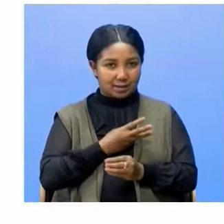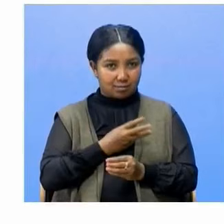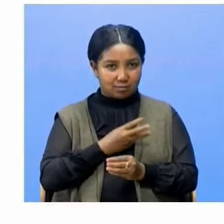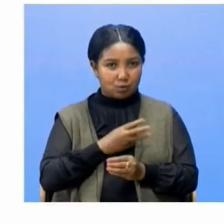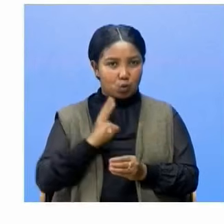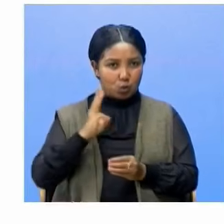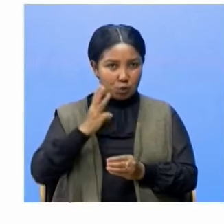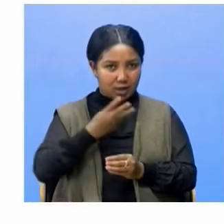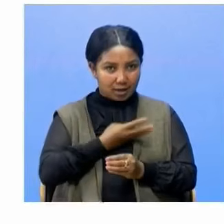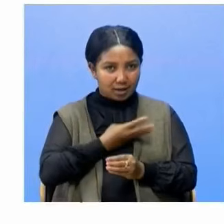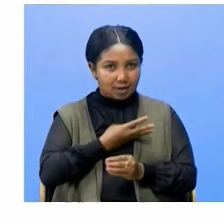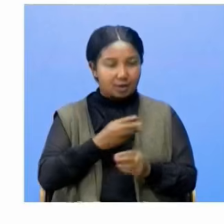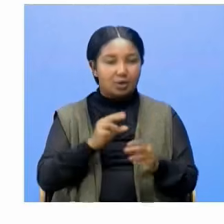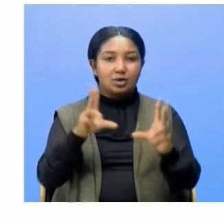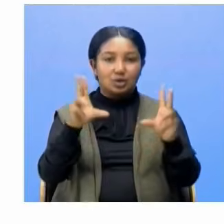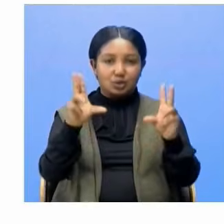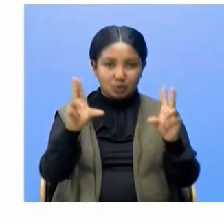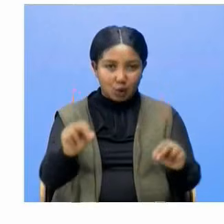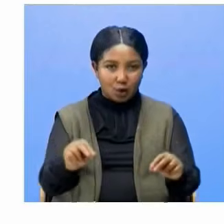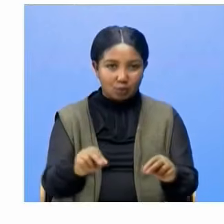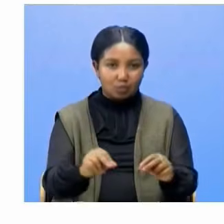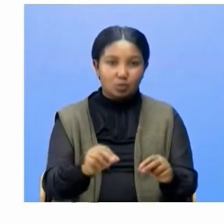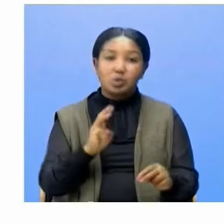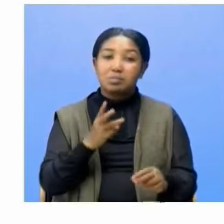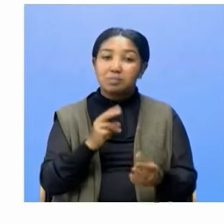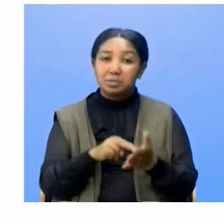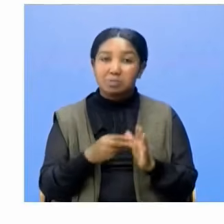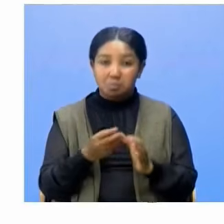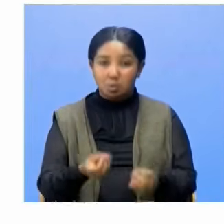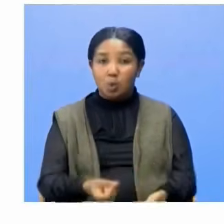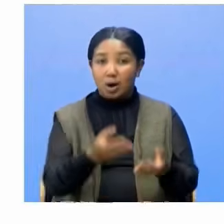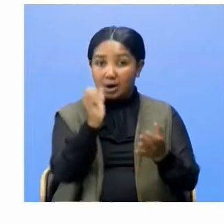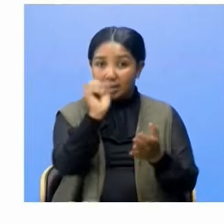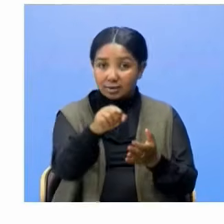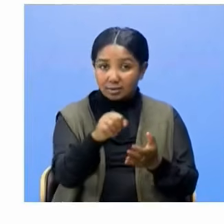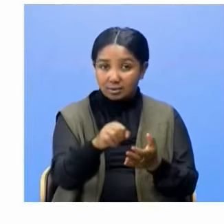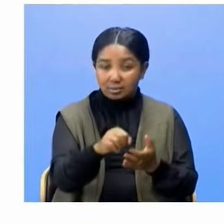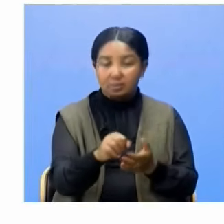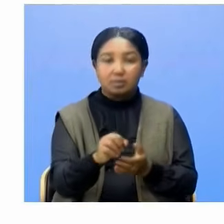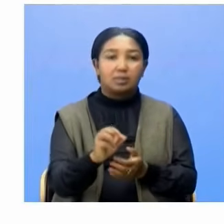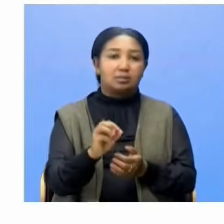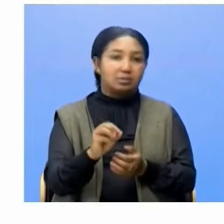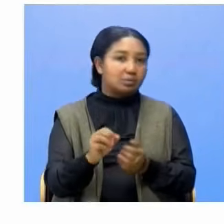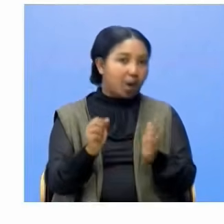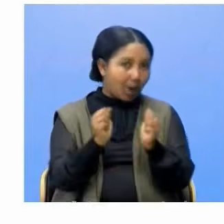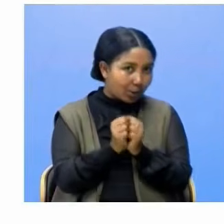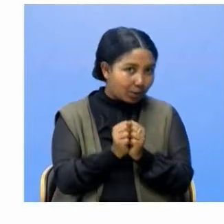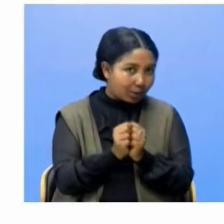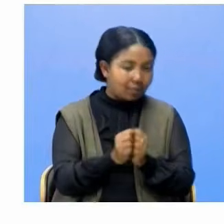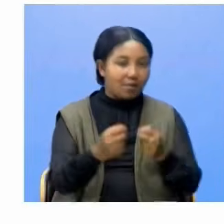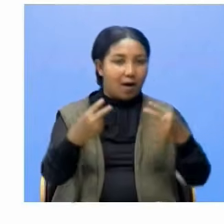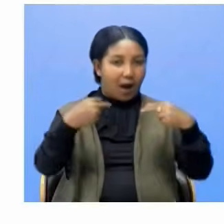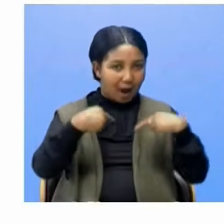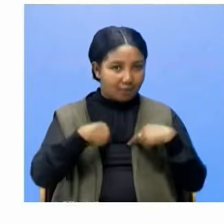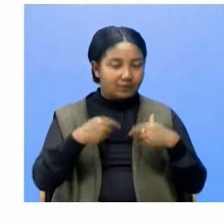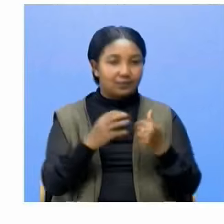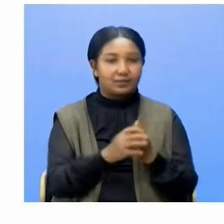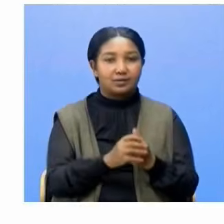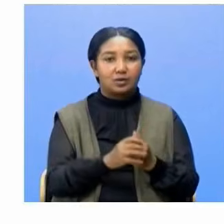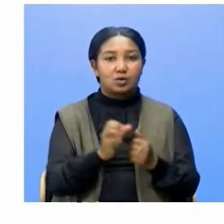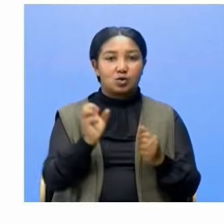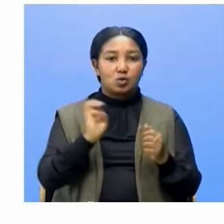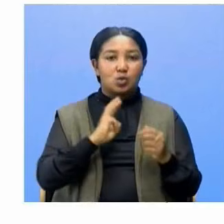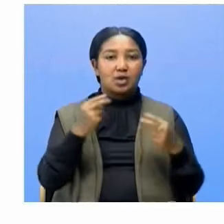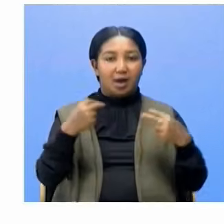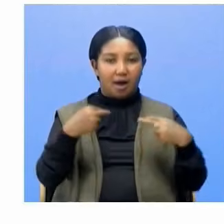Yeah? We, yeah? Since we is plural, the auxiliary we use it what? Have. We